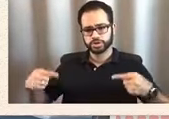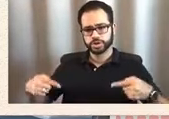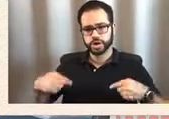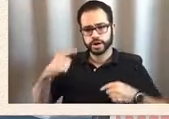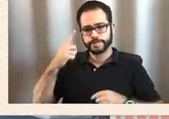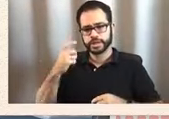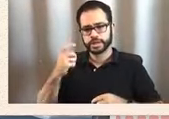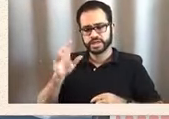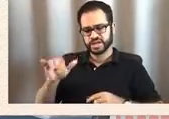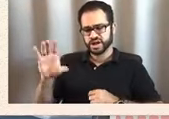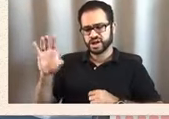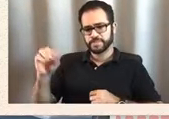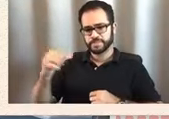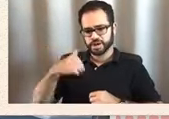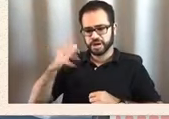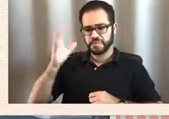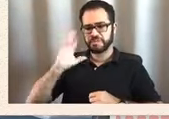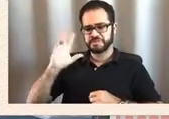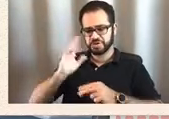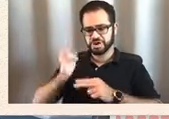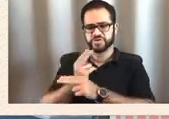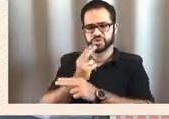very disorganized. It took